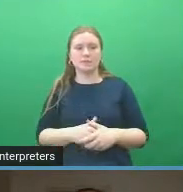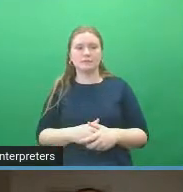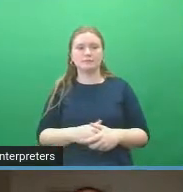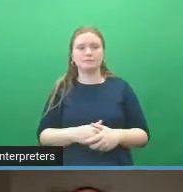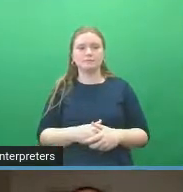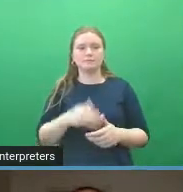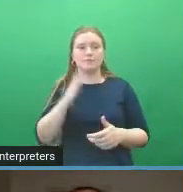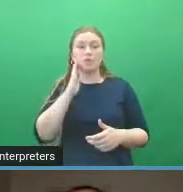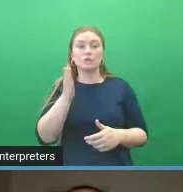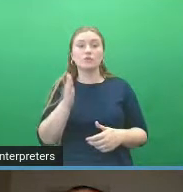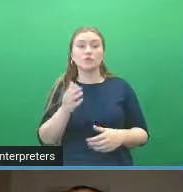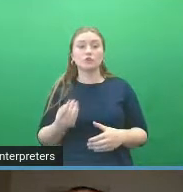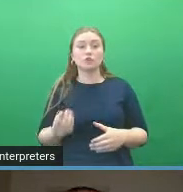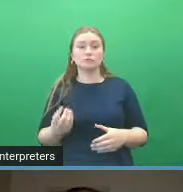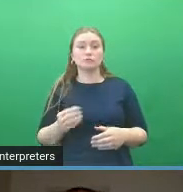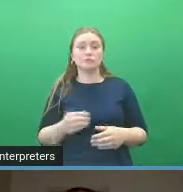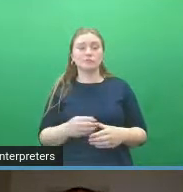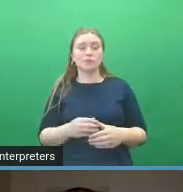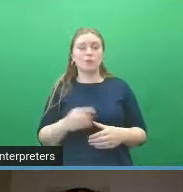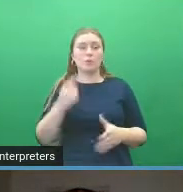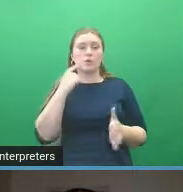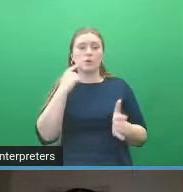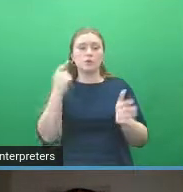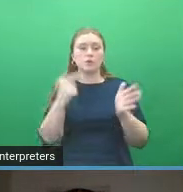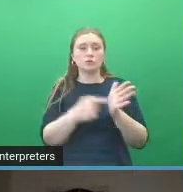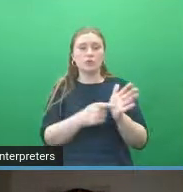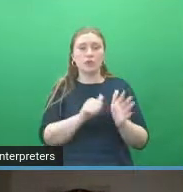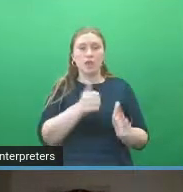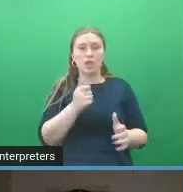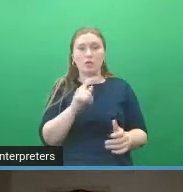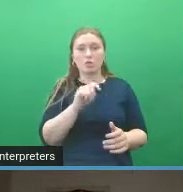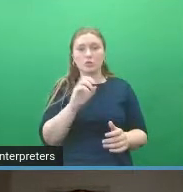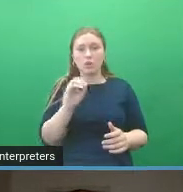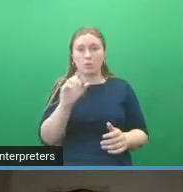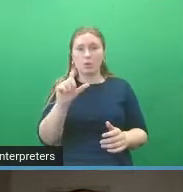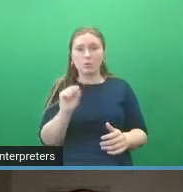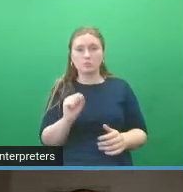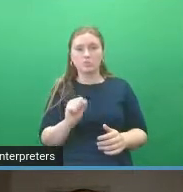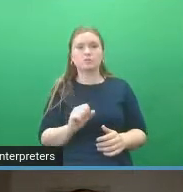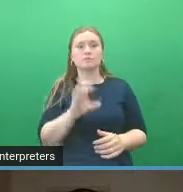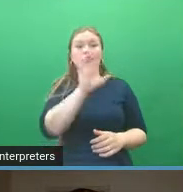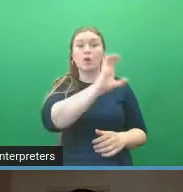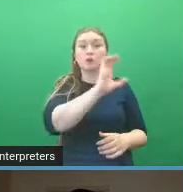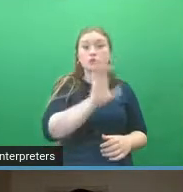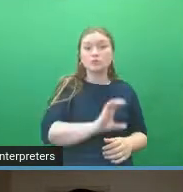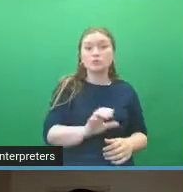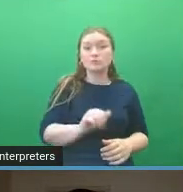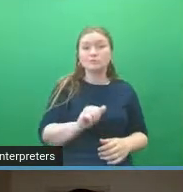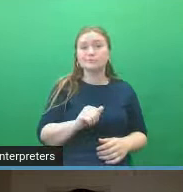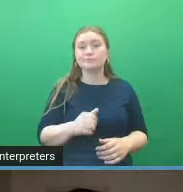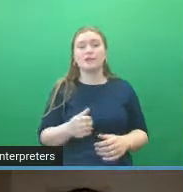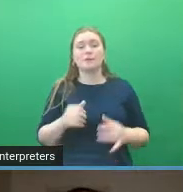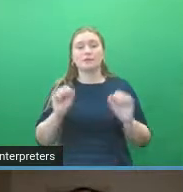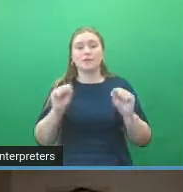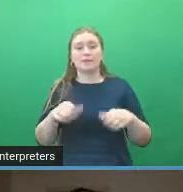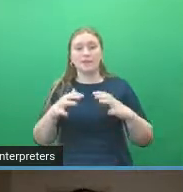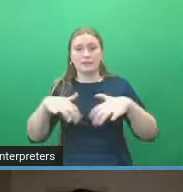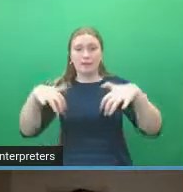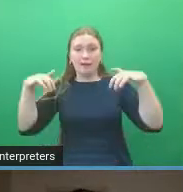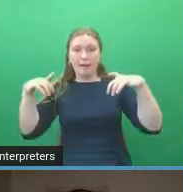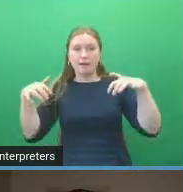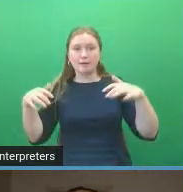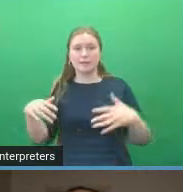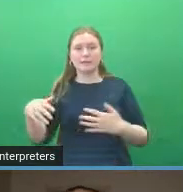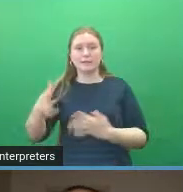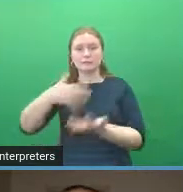we'll dive into ways in which you can use other tools such as Zoom and add-ons to create greater audience participation, it's a